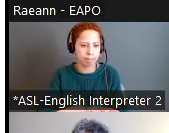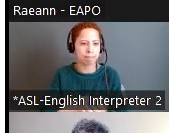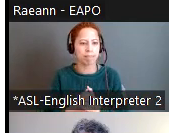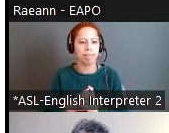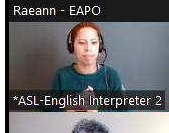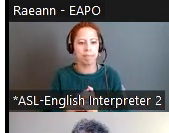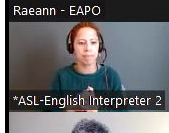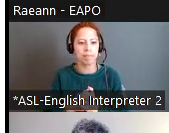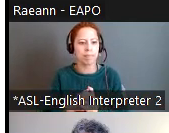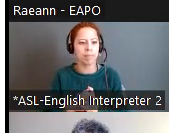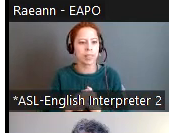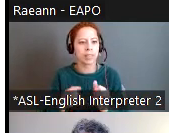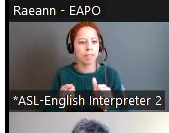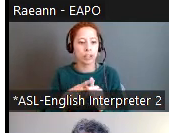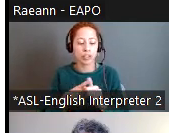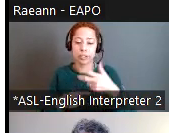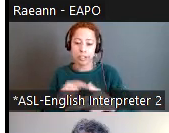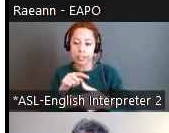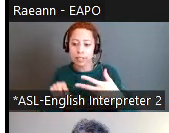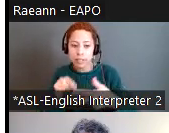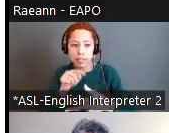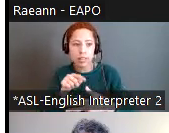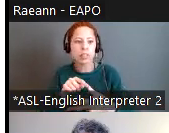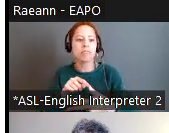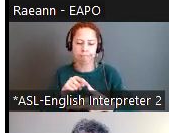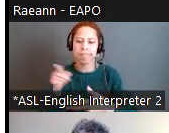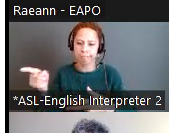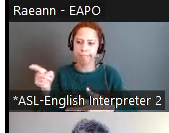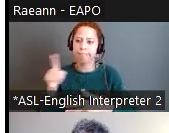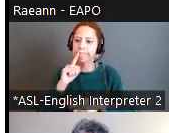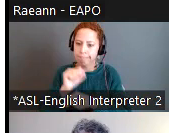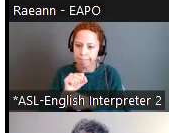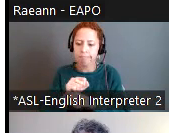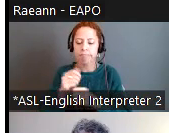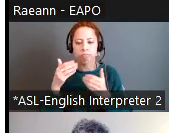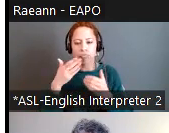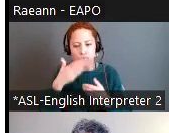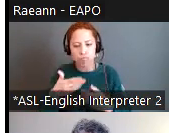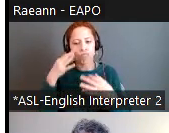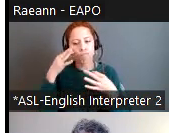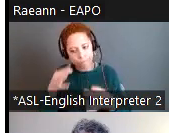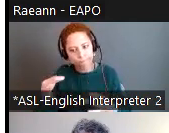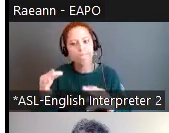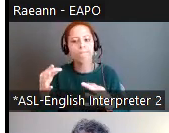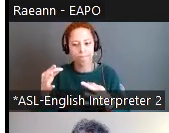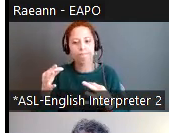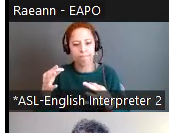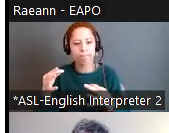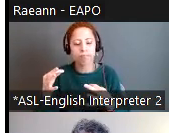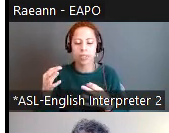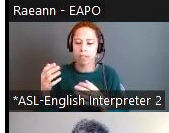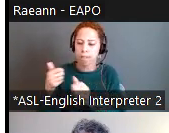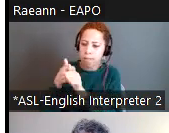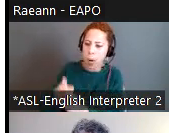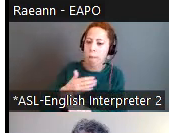the first 3 there, you know, they have to act in good faith. You want somebody who's trustworthy and is going to make decisions the way you want them made.